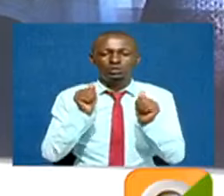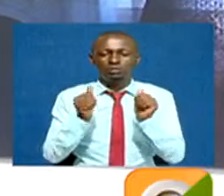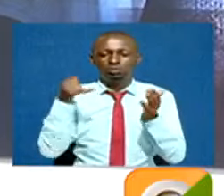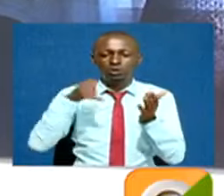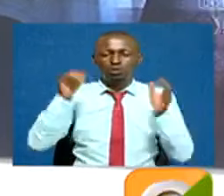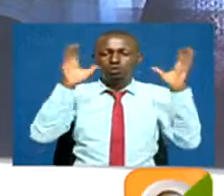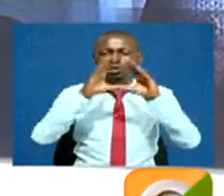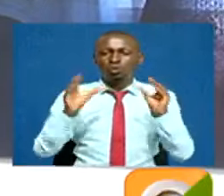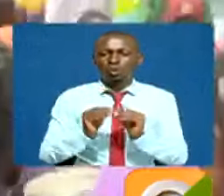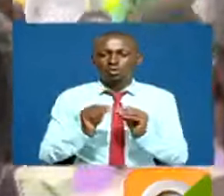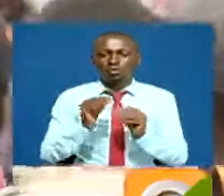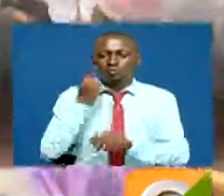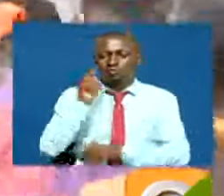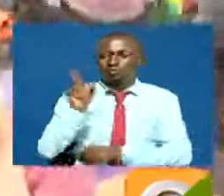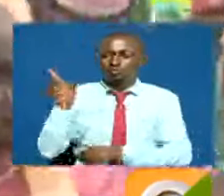the budget speech.